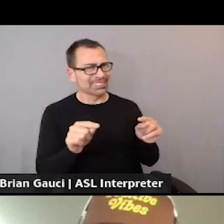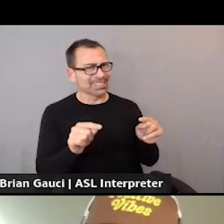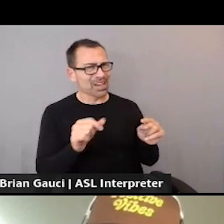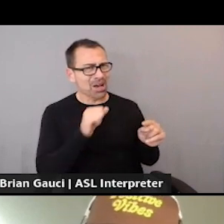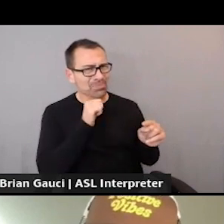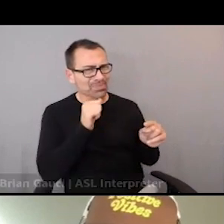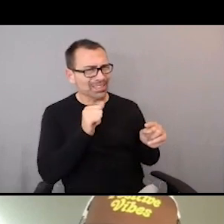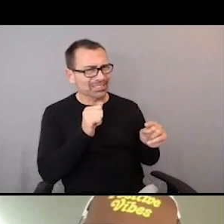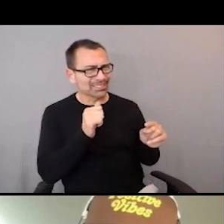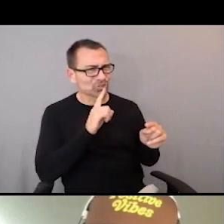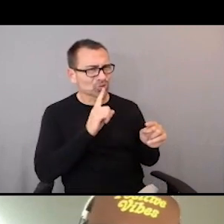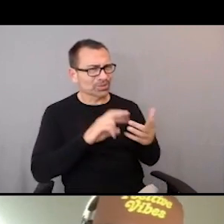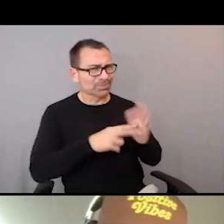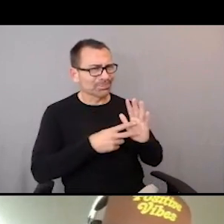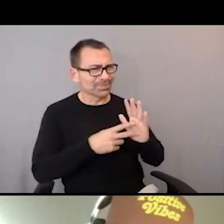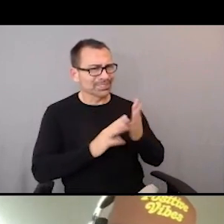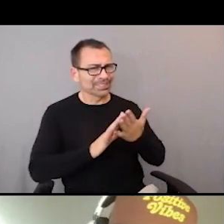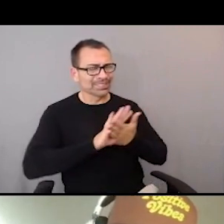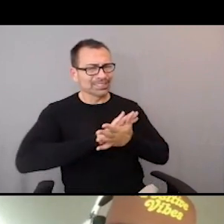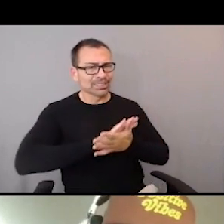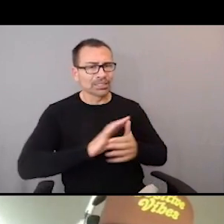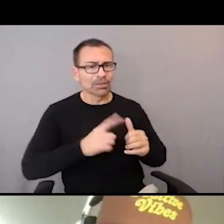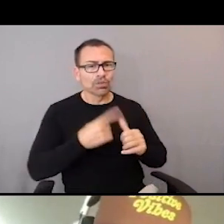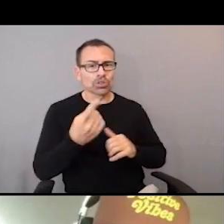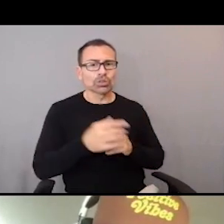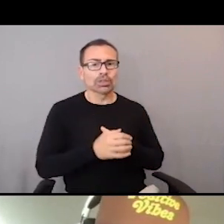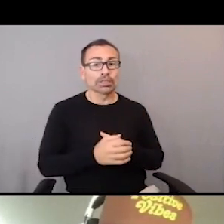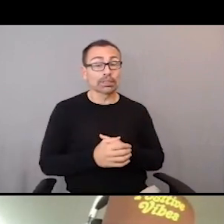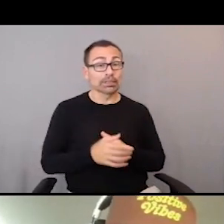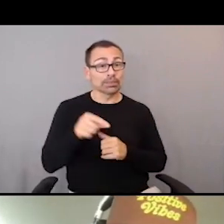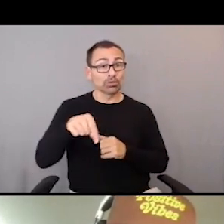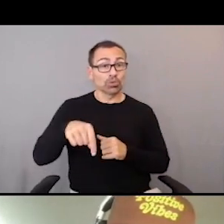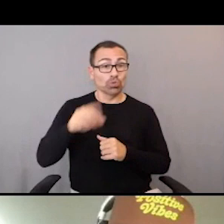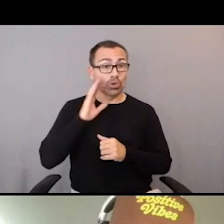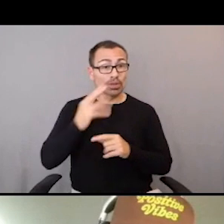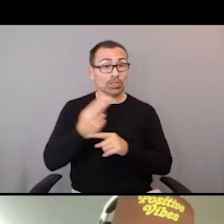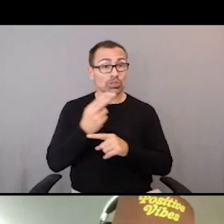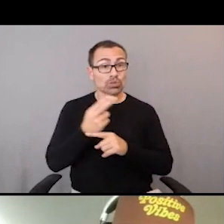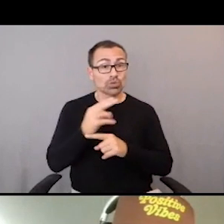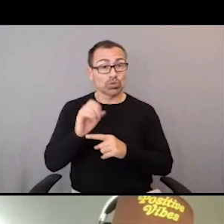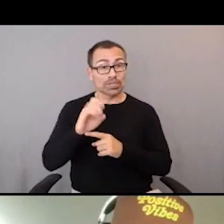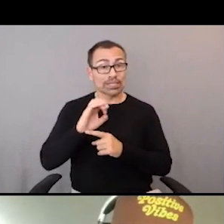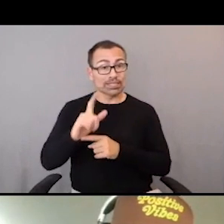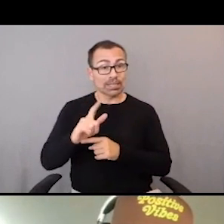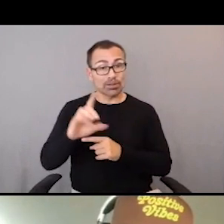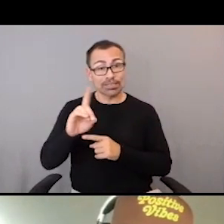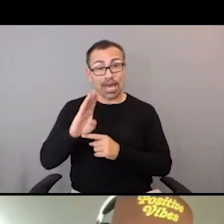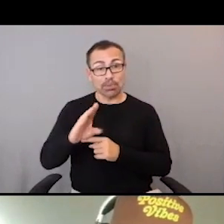on. We'll go with the first one real quick. Does this use an Excel database format to search and pull data?